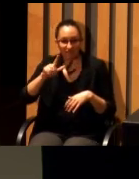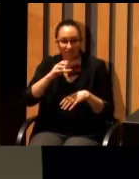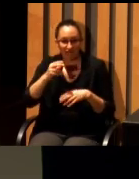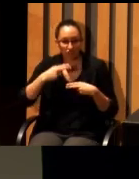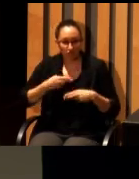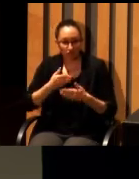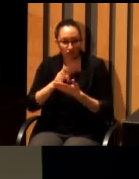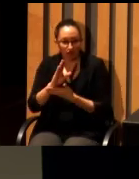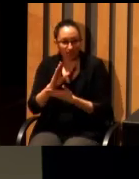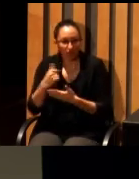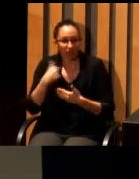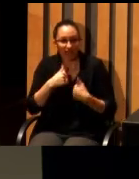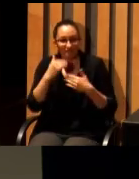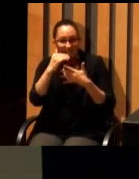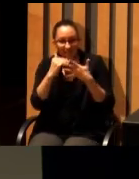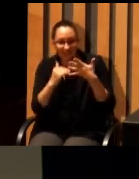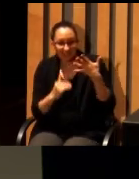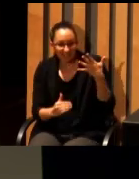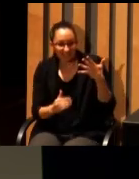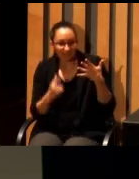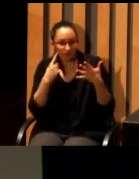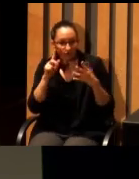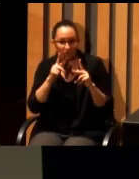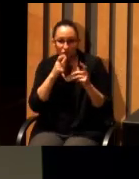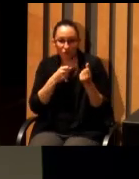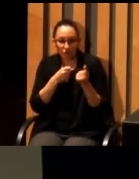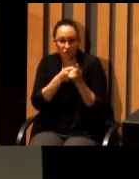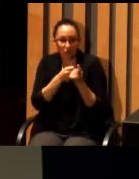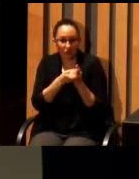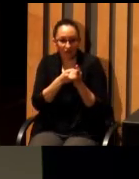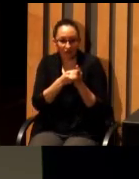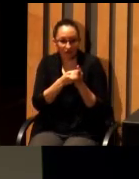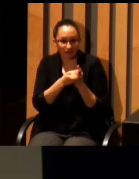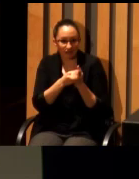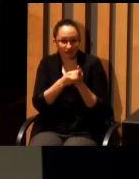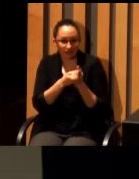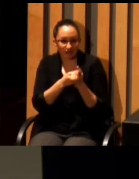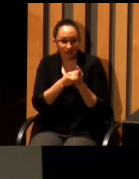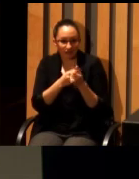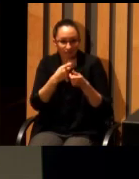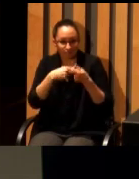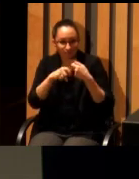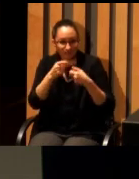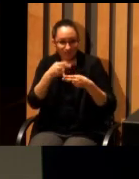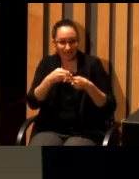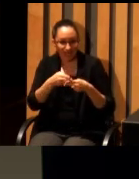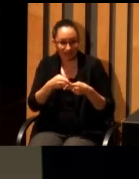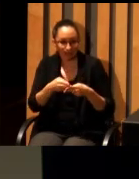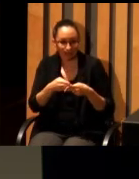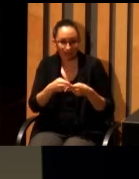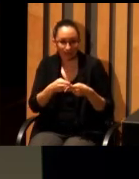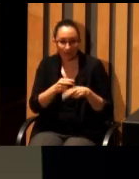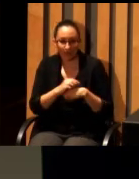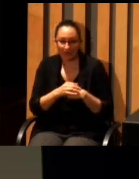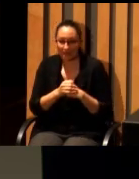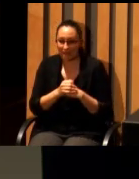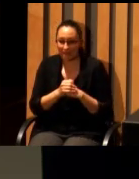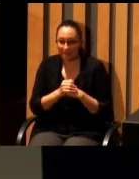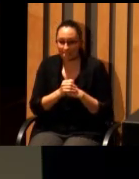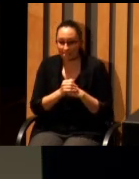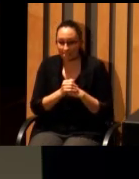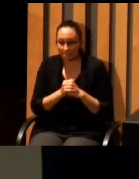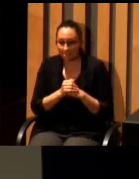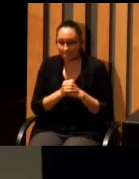Leadership Council, and the Washington Post that's opposed this name since 2006. The Post endorsed that effort.